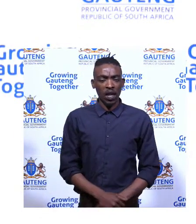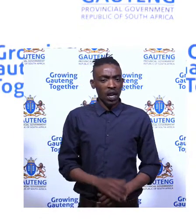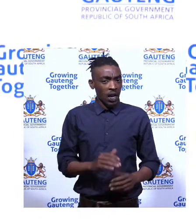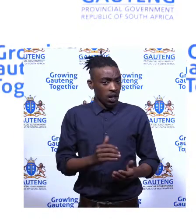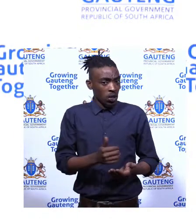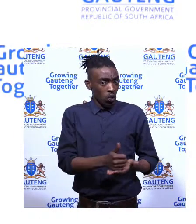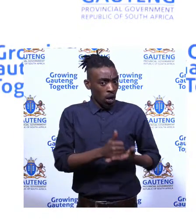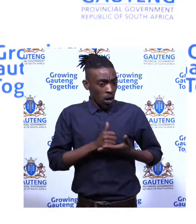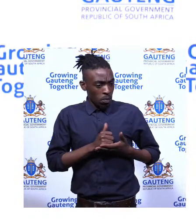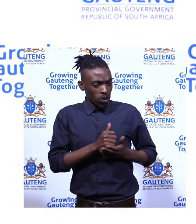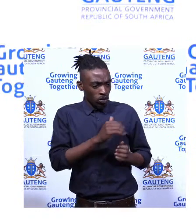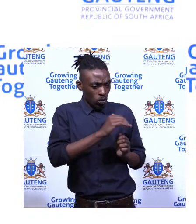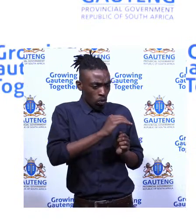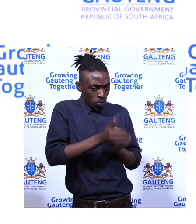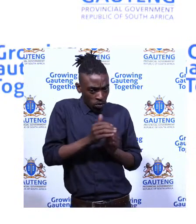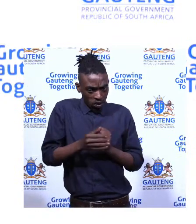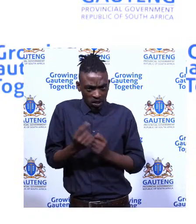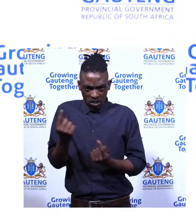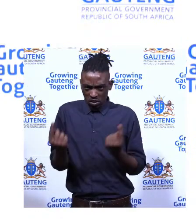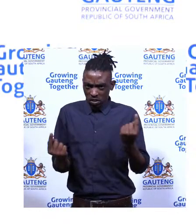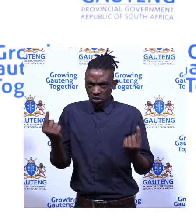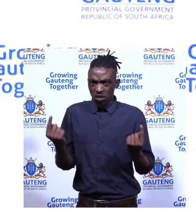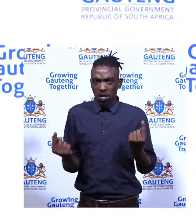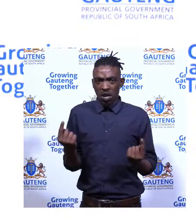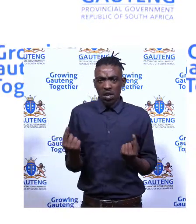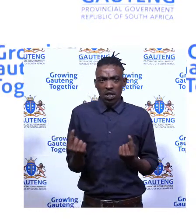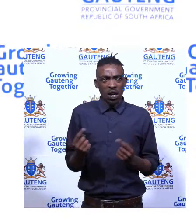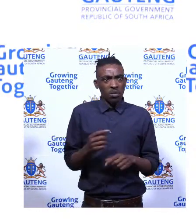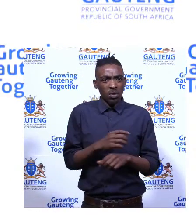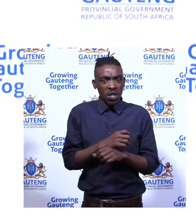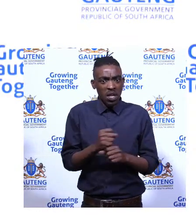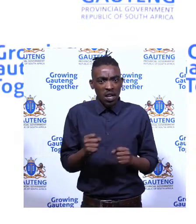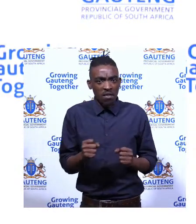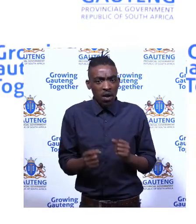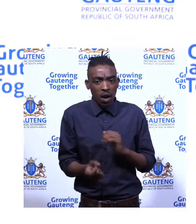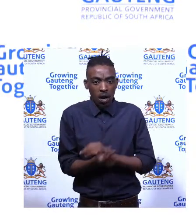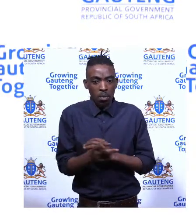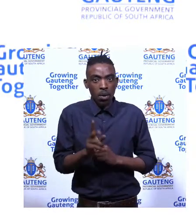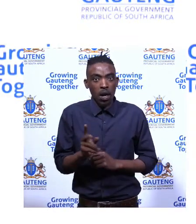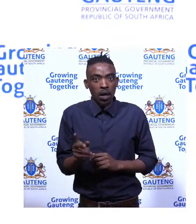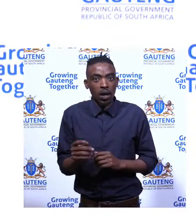infections and ensure that they are not the source of the outbreak. They don't become the